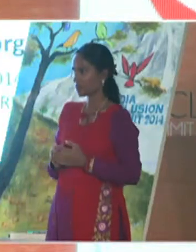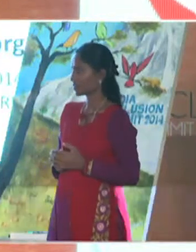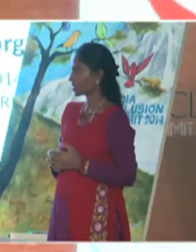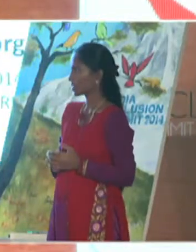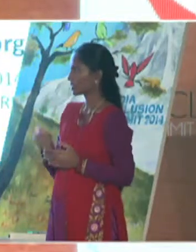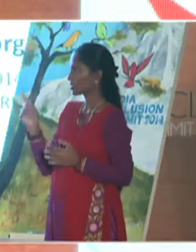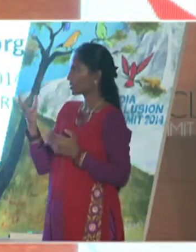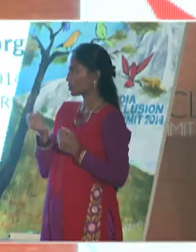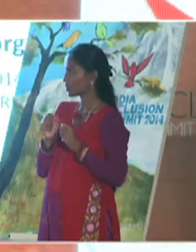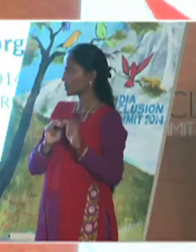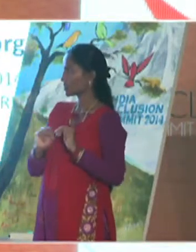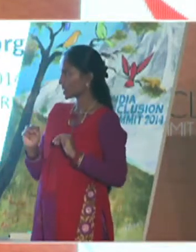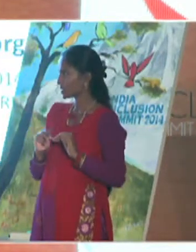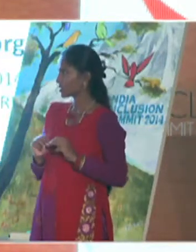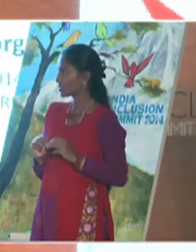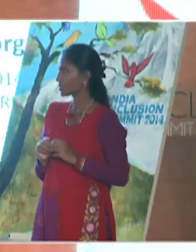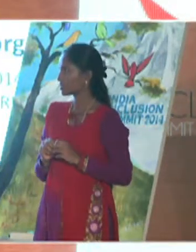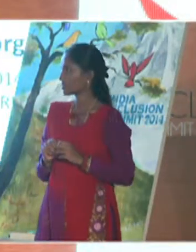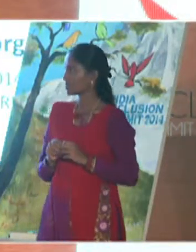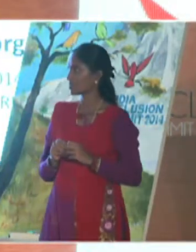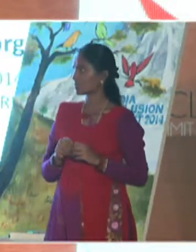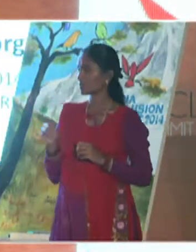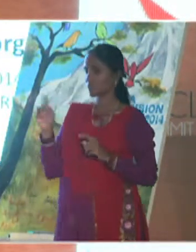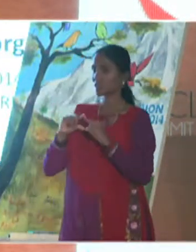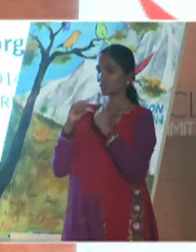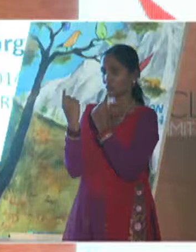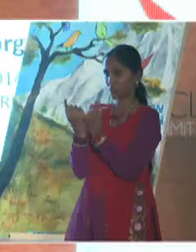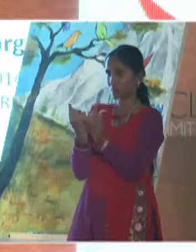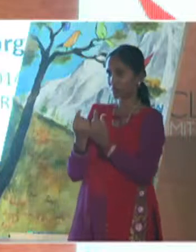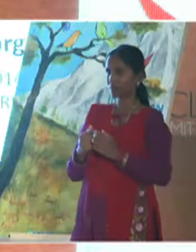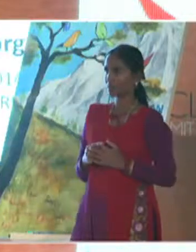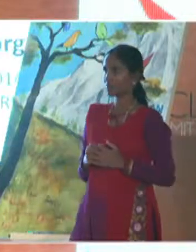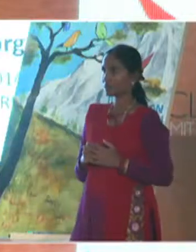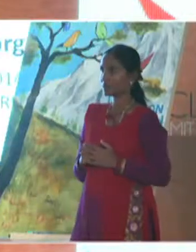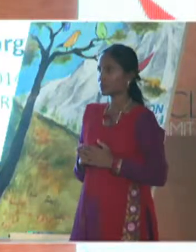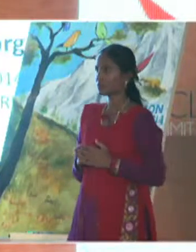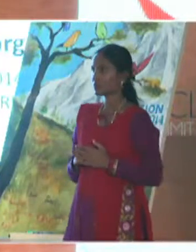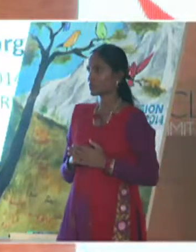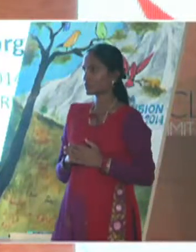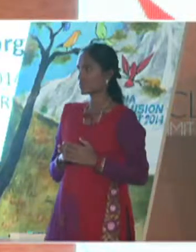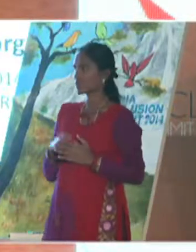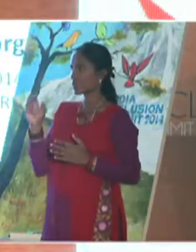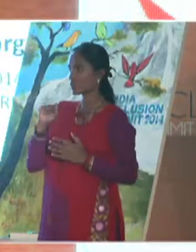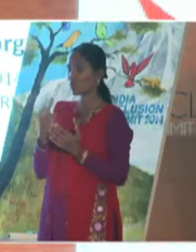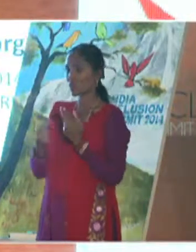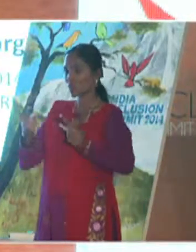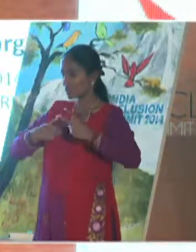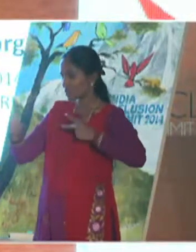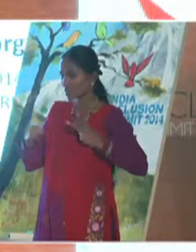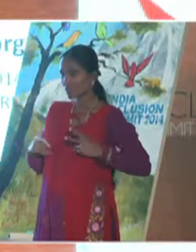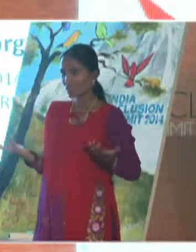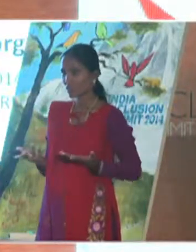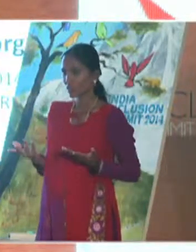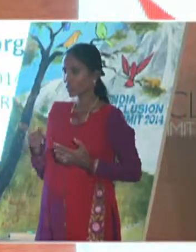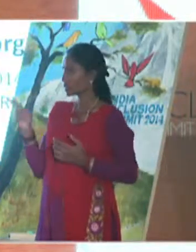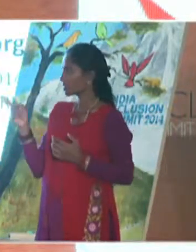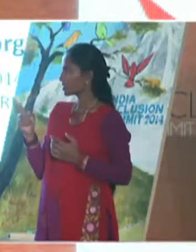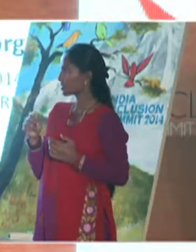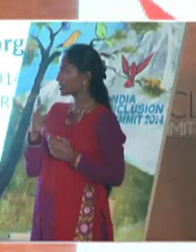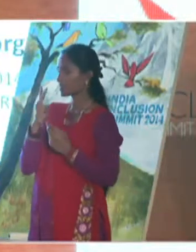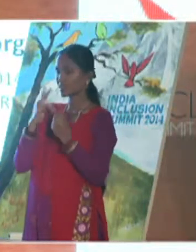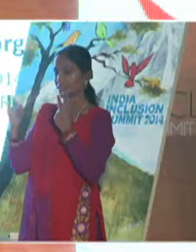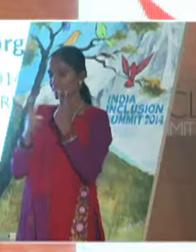horseback riding, a lot of stuff that sighted people don't do. So what was the difference was that at this school, they were looking